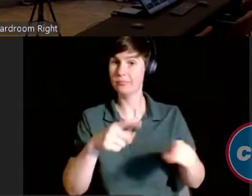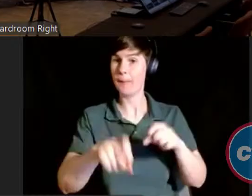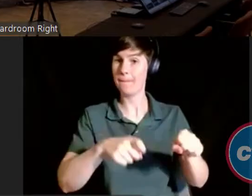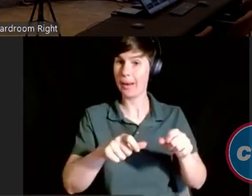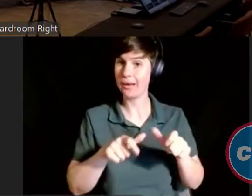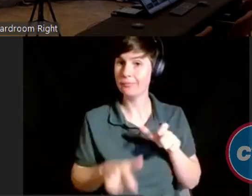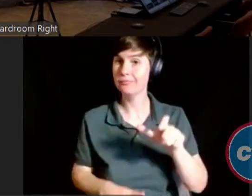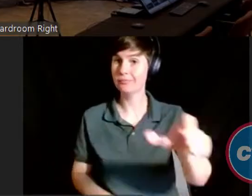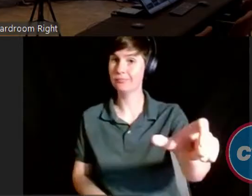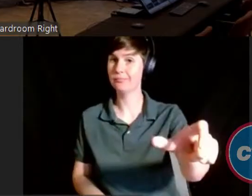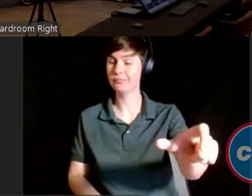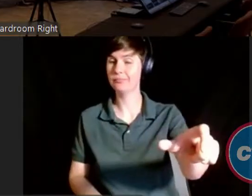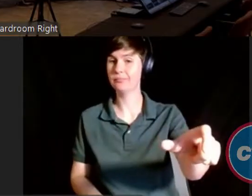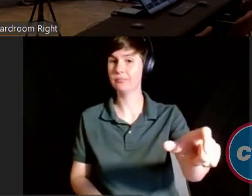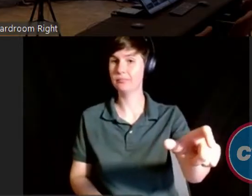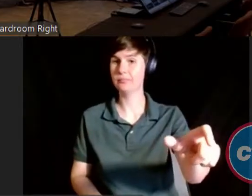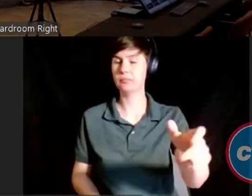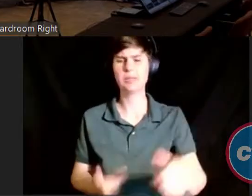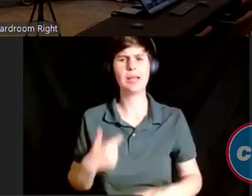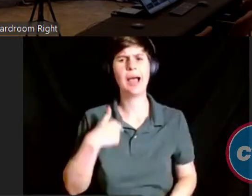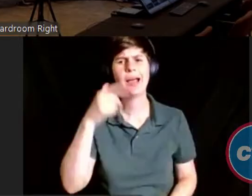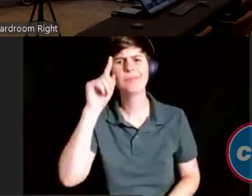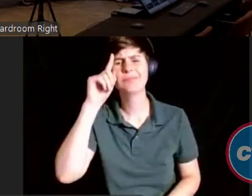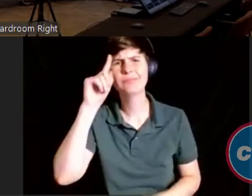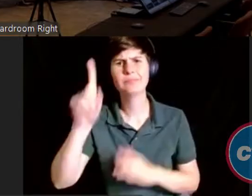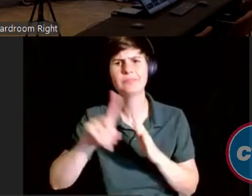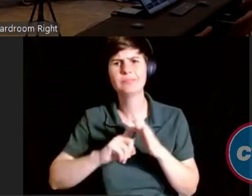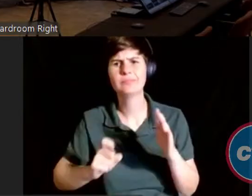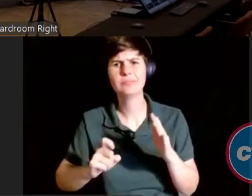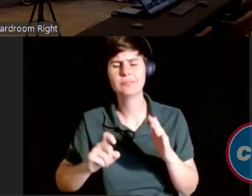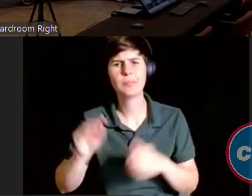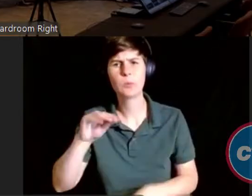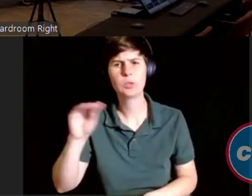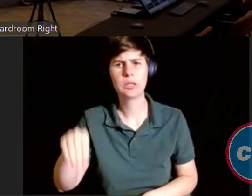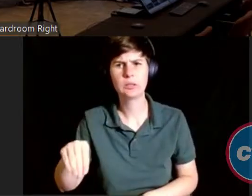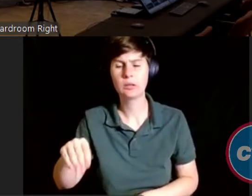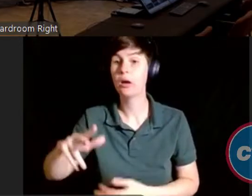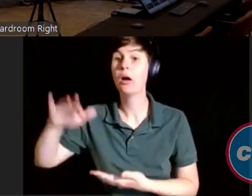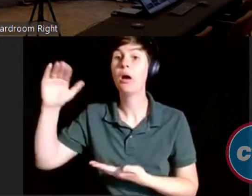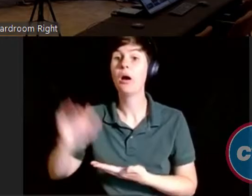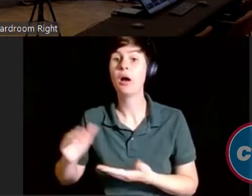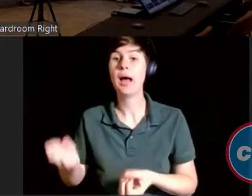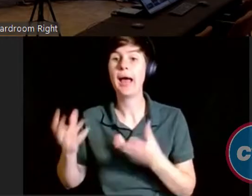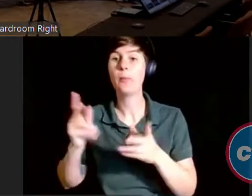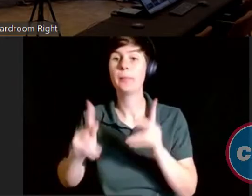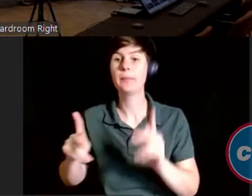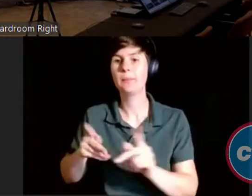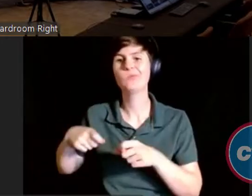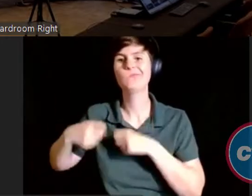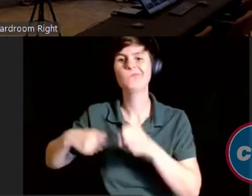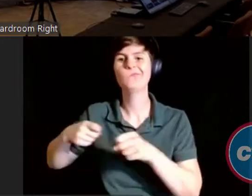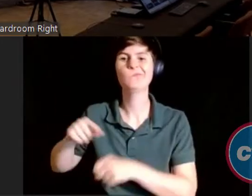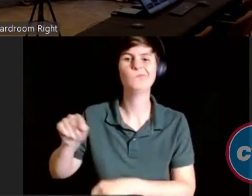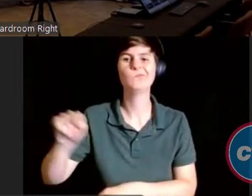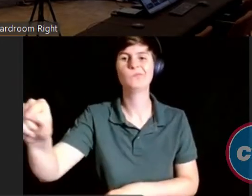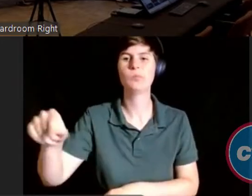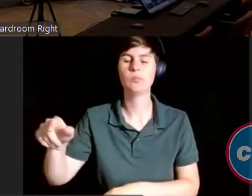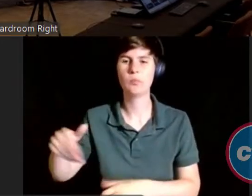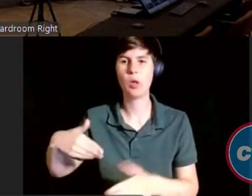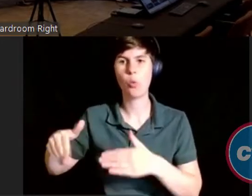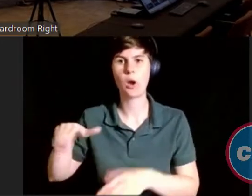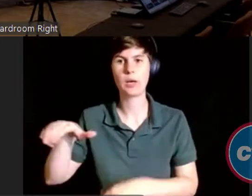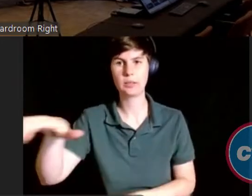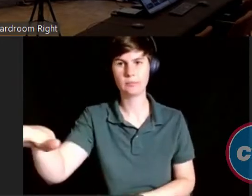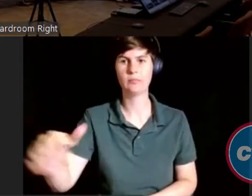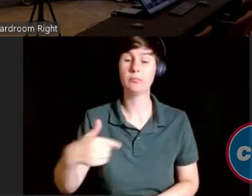on, I forget the stat, but it was a huge decrease in people riding on the sidewalks. And so Foster, to me, I live off of Foster.